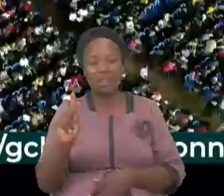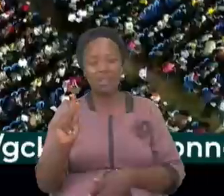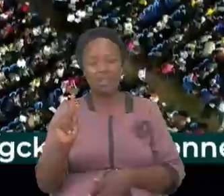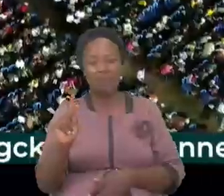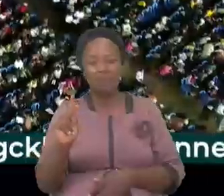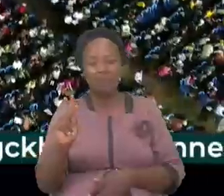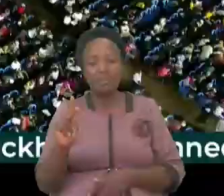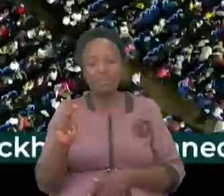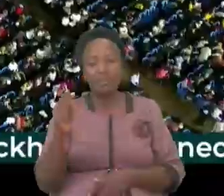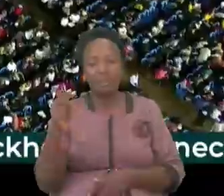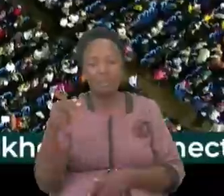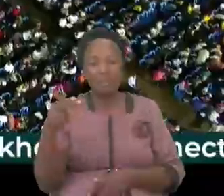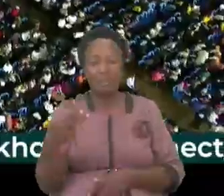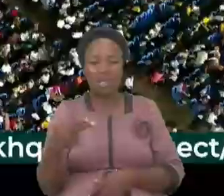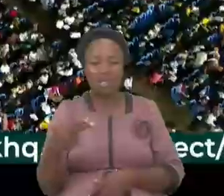gckhq.org/connect.